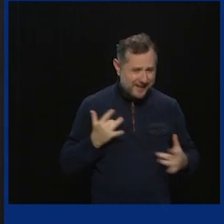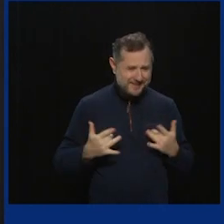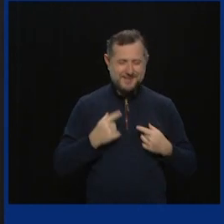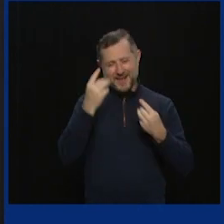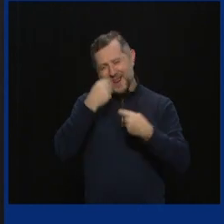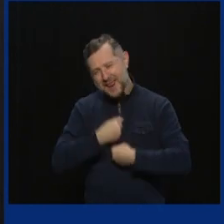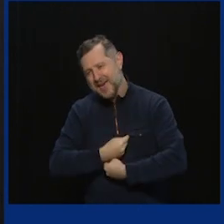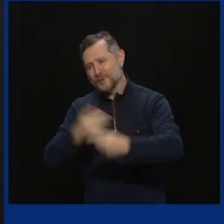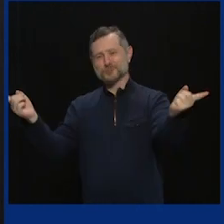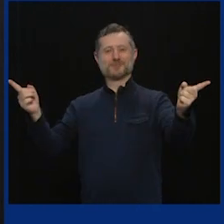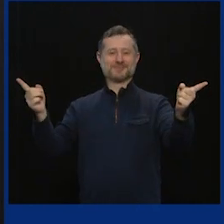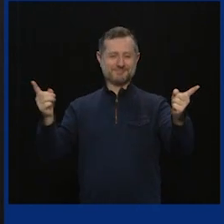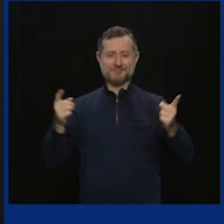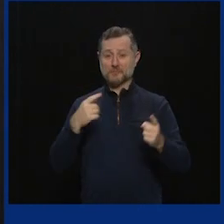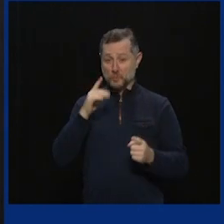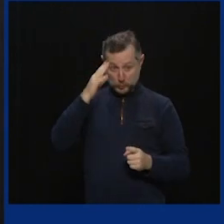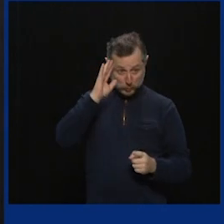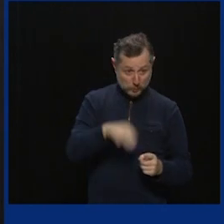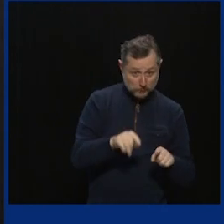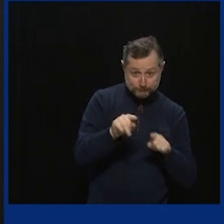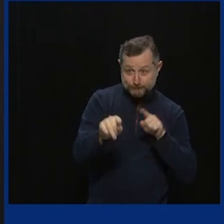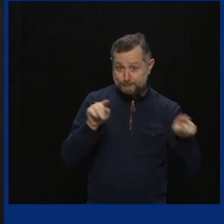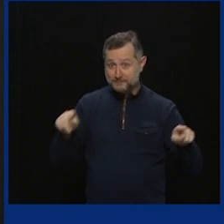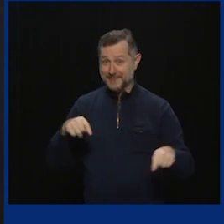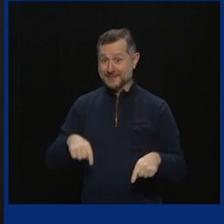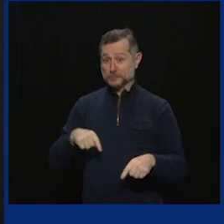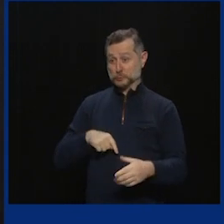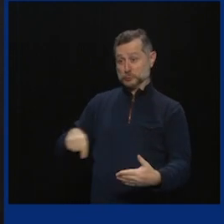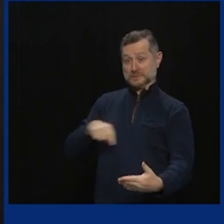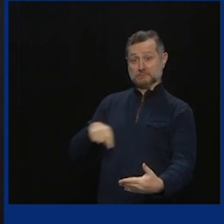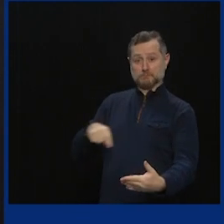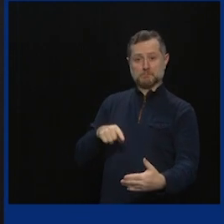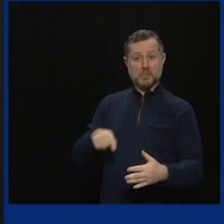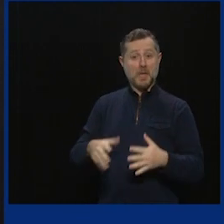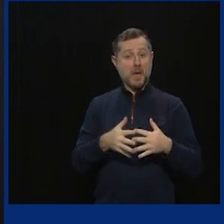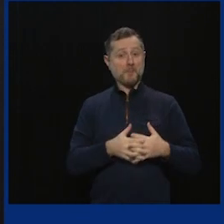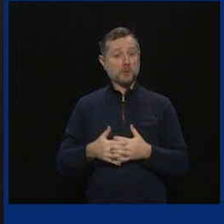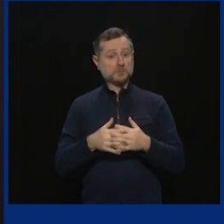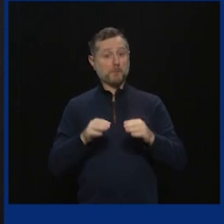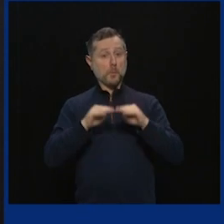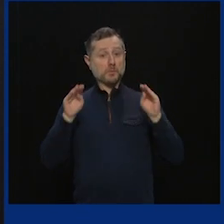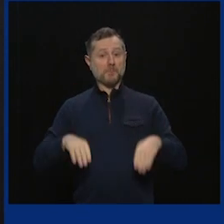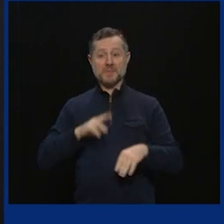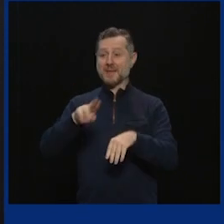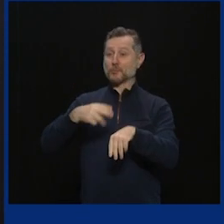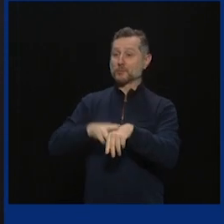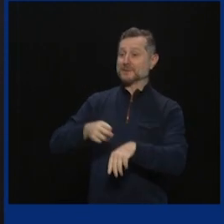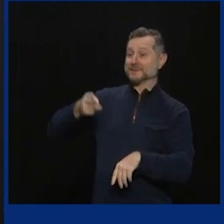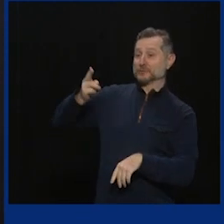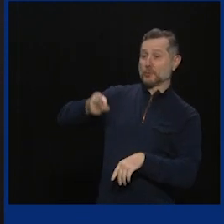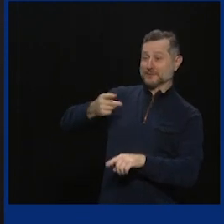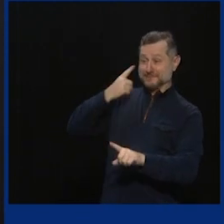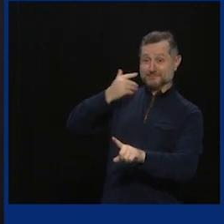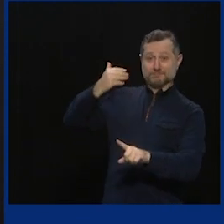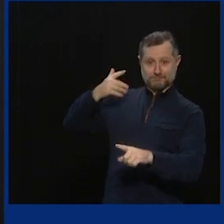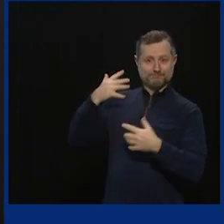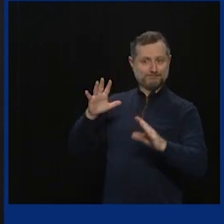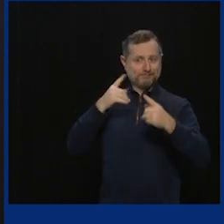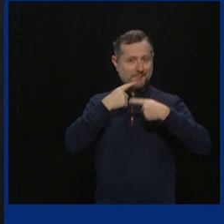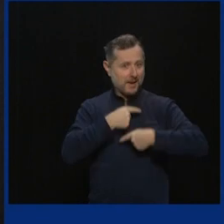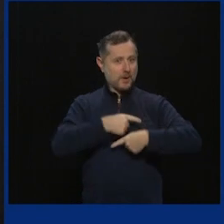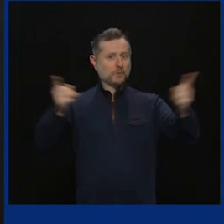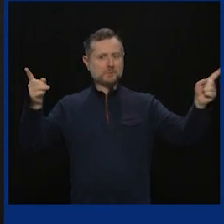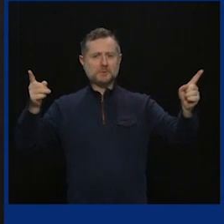know that earlier this week at the American Museum of Natural History, she announced a historic investment